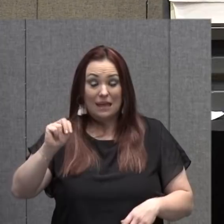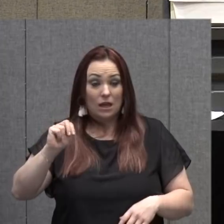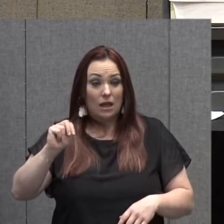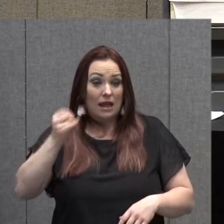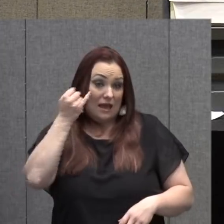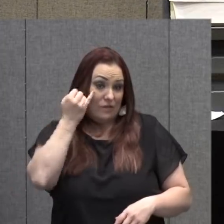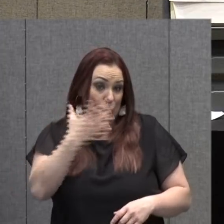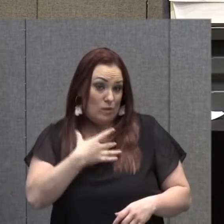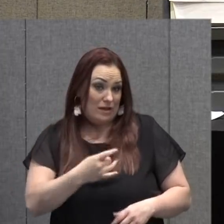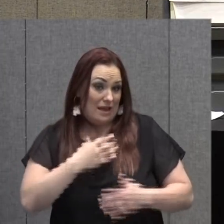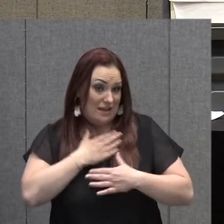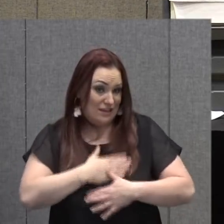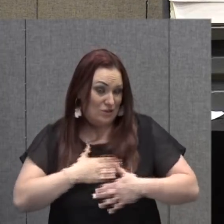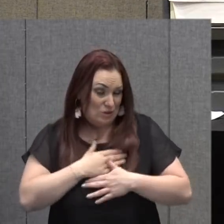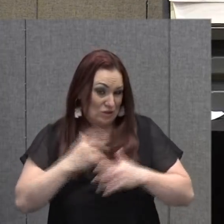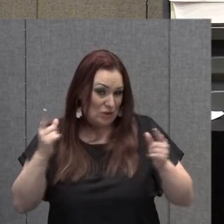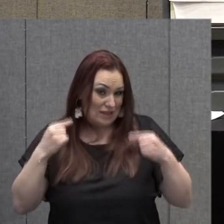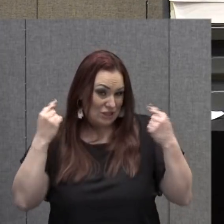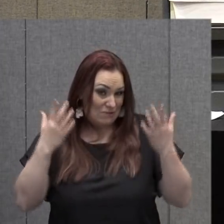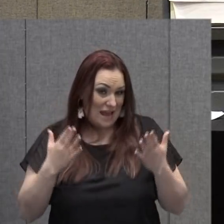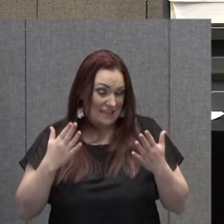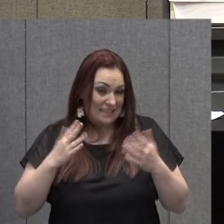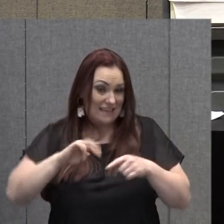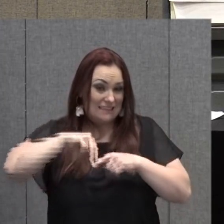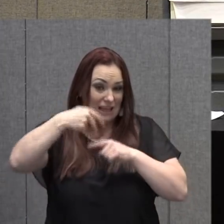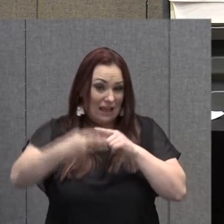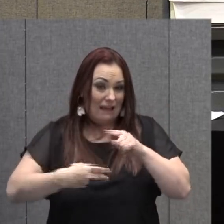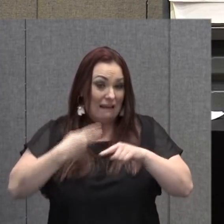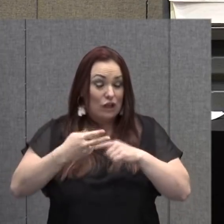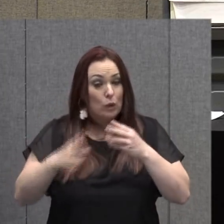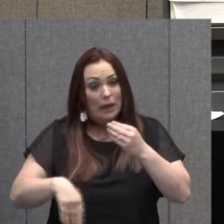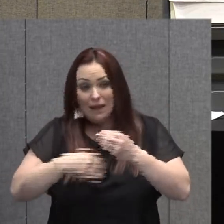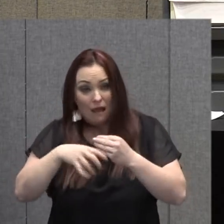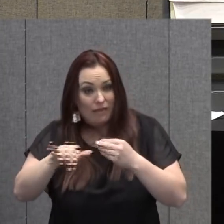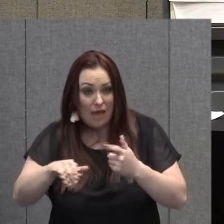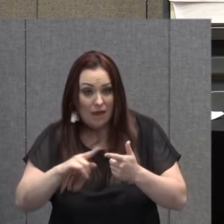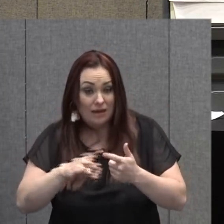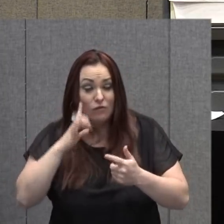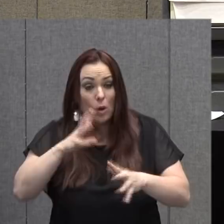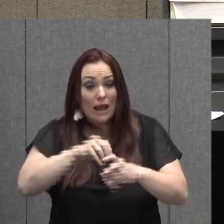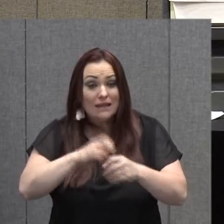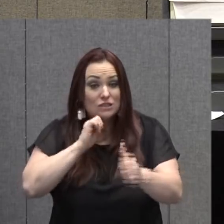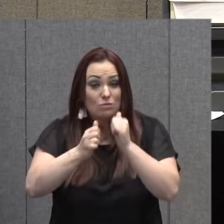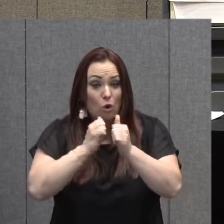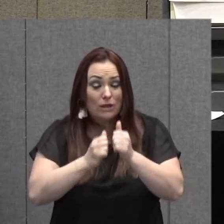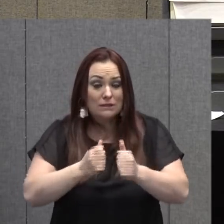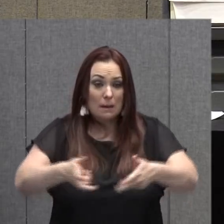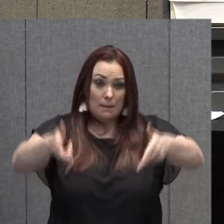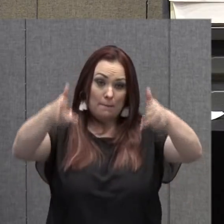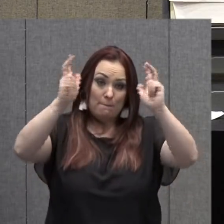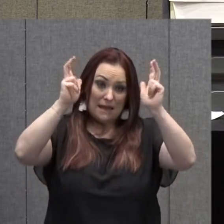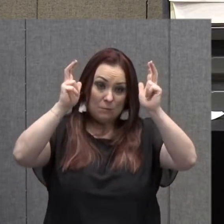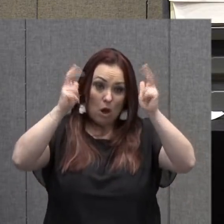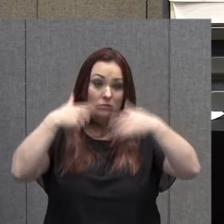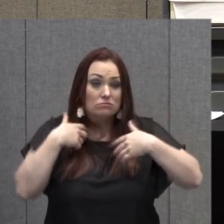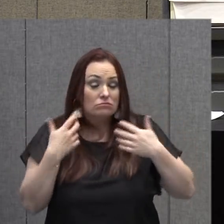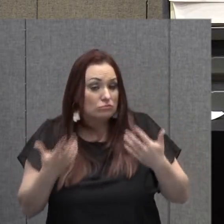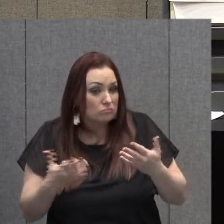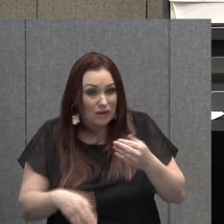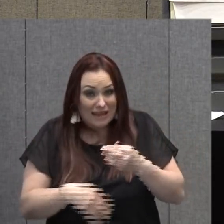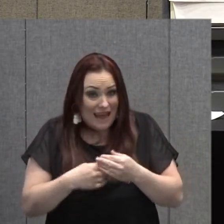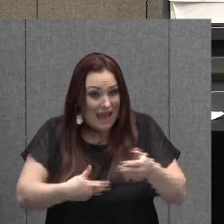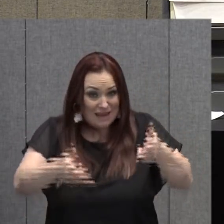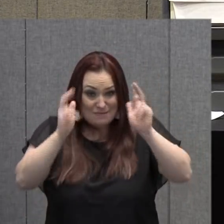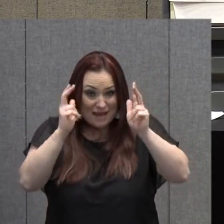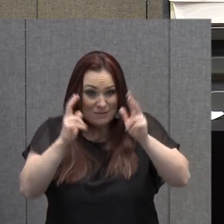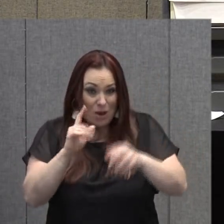gymnastics twist into it. If you are into sports, you're a basketball player, throw a basketball twist into it. You